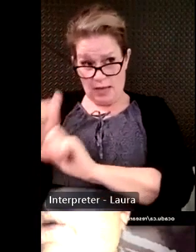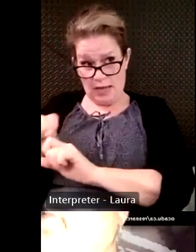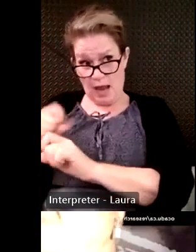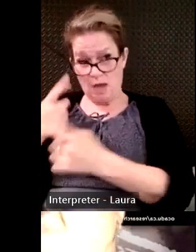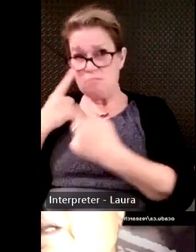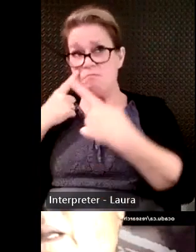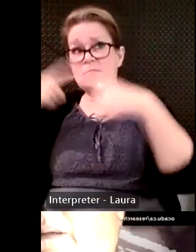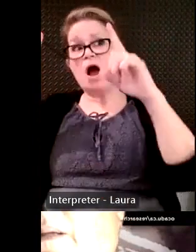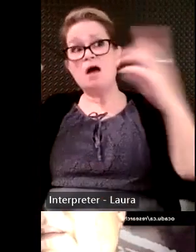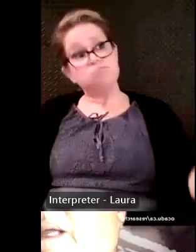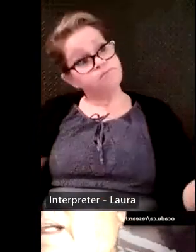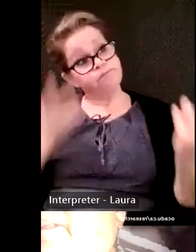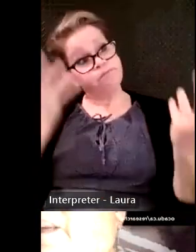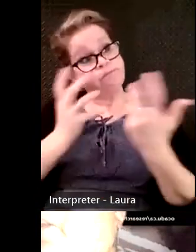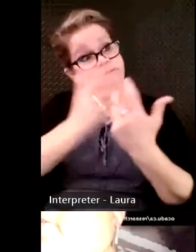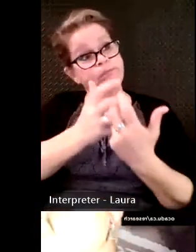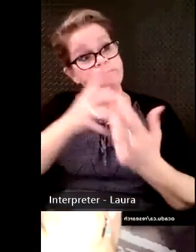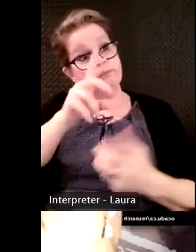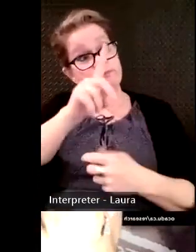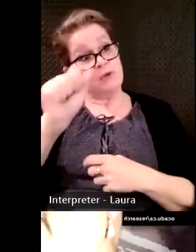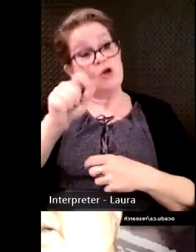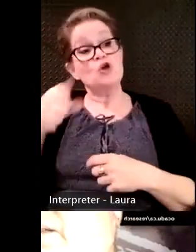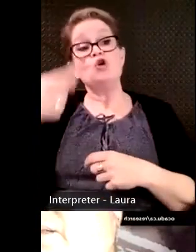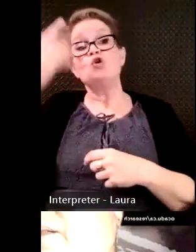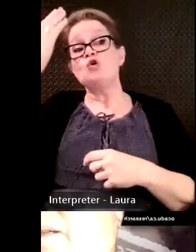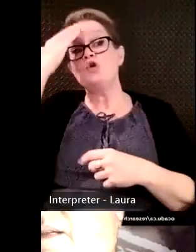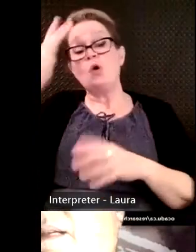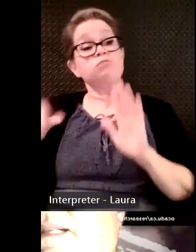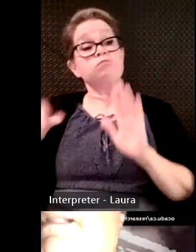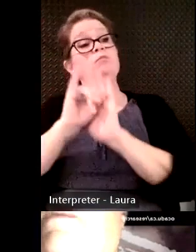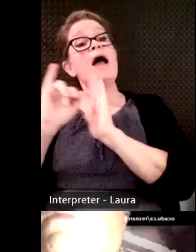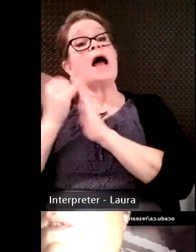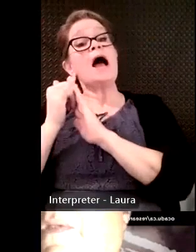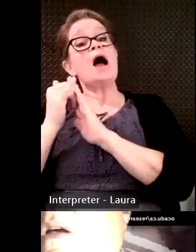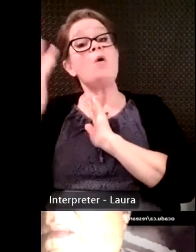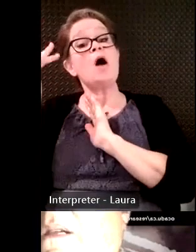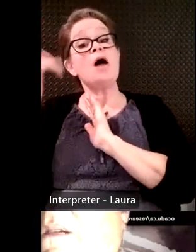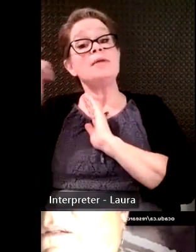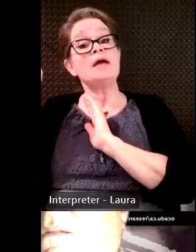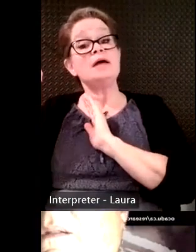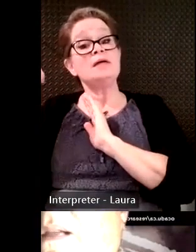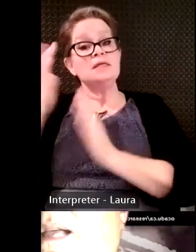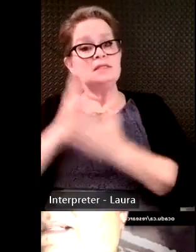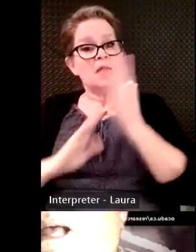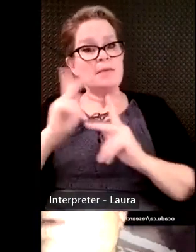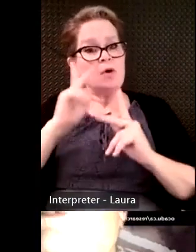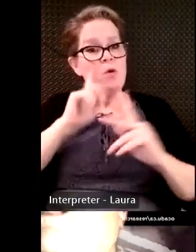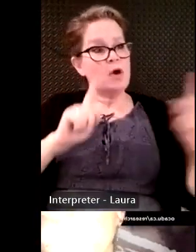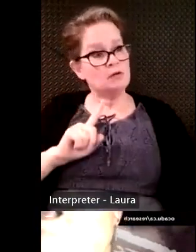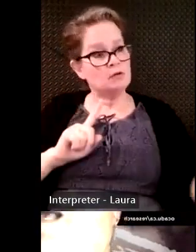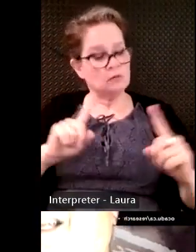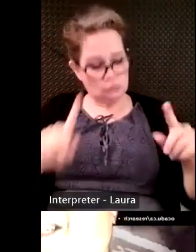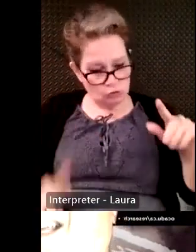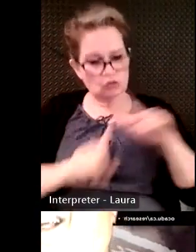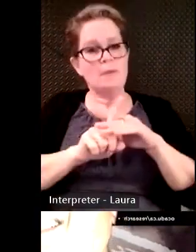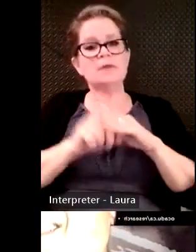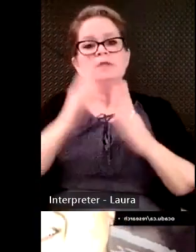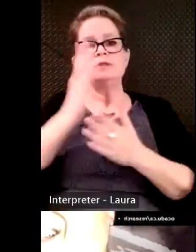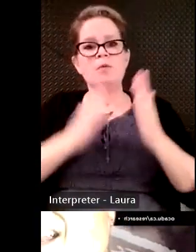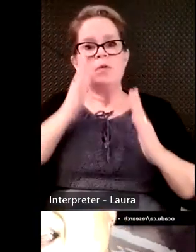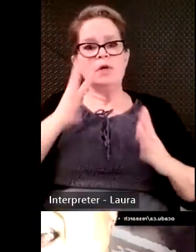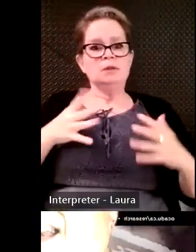You'll know you're doing it because people will show up late. Someone will vomit. Someone will have a panic